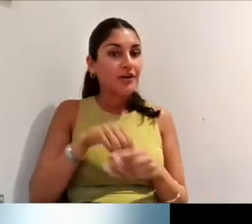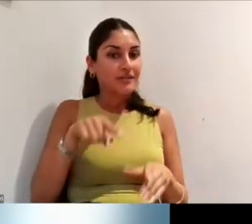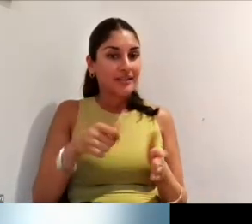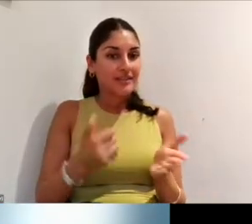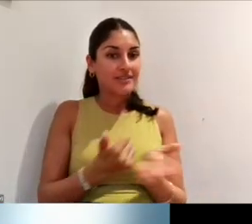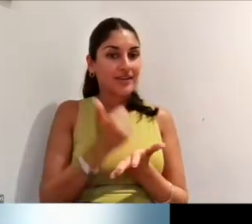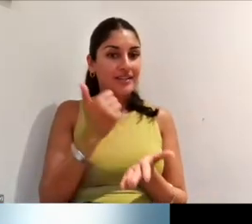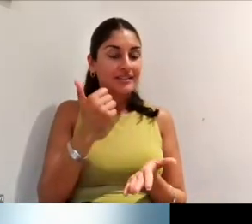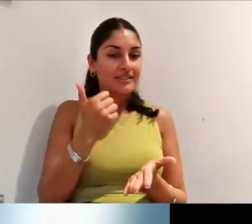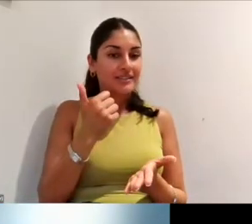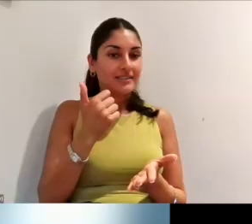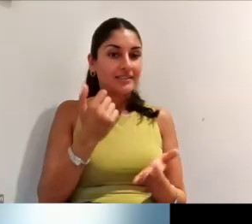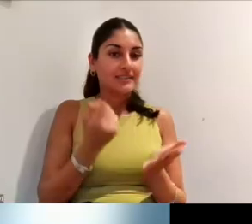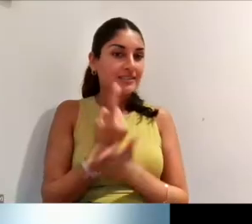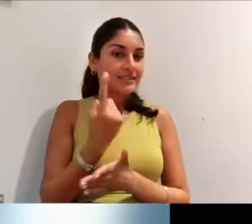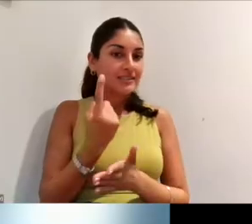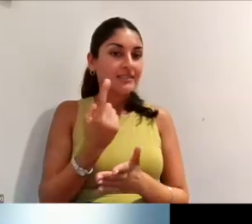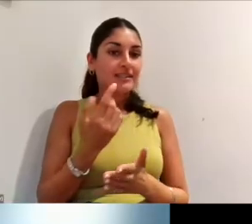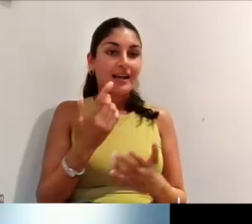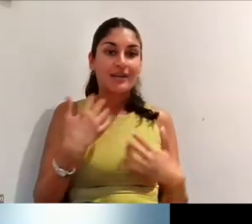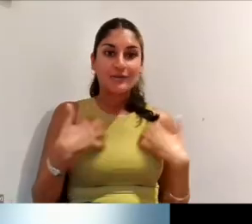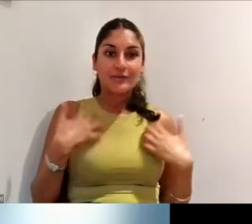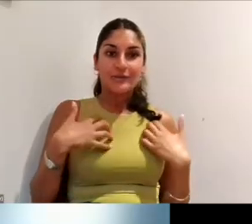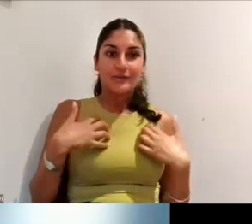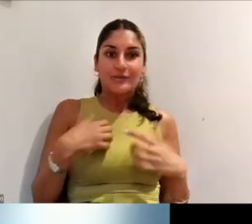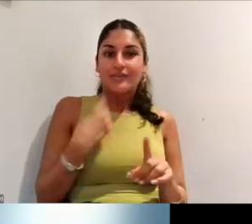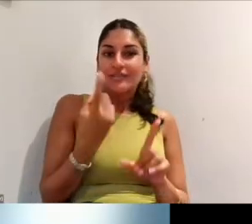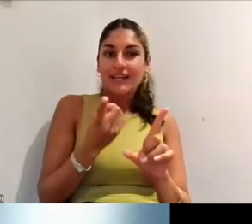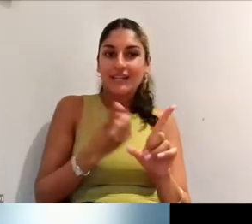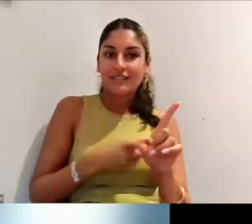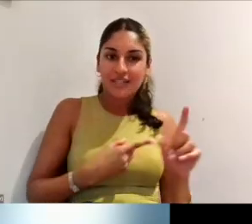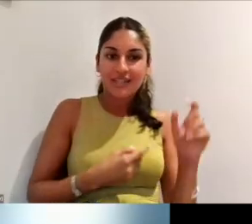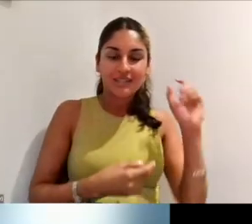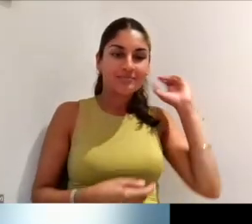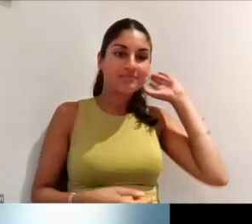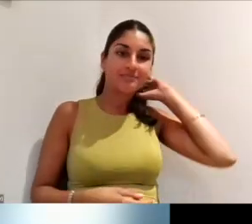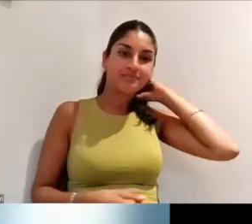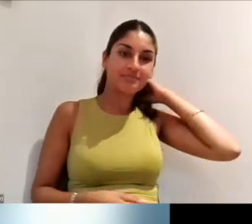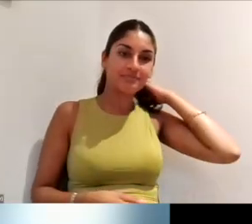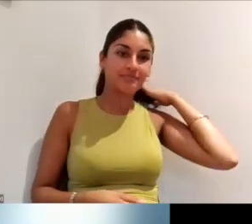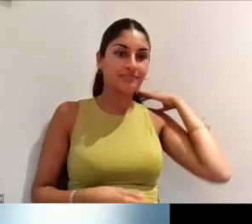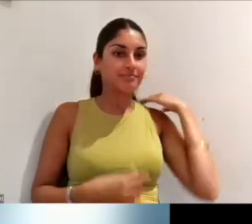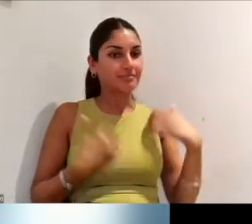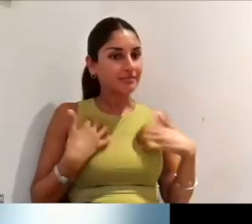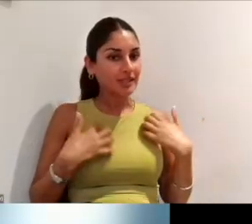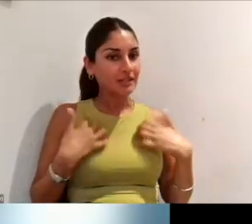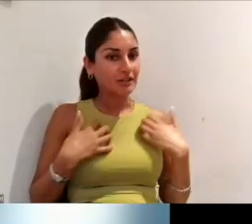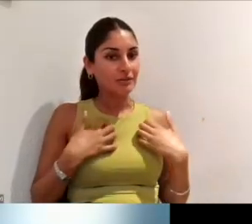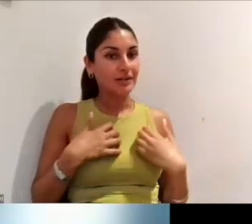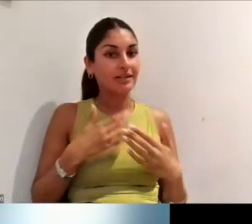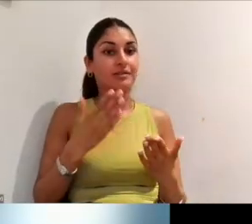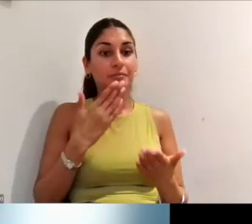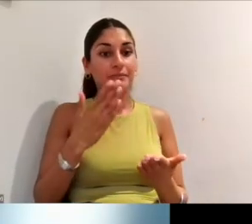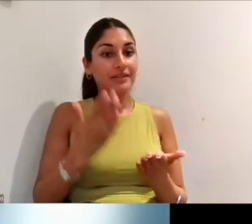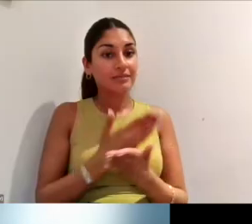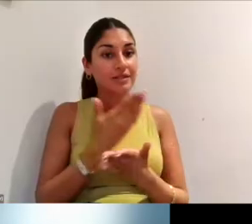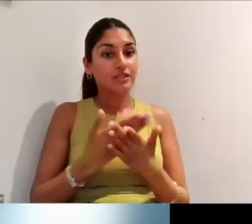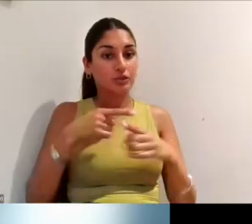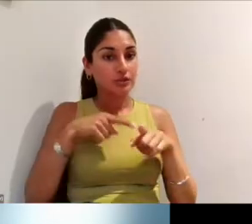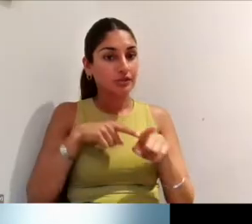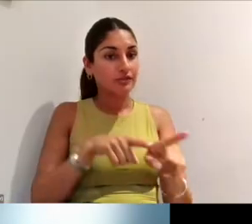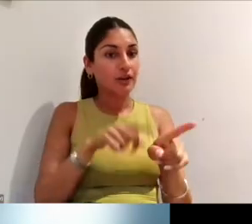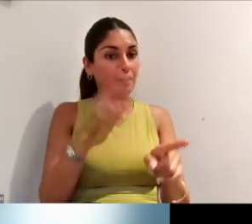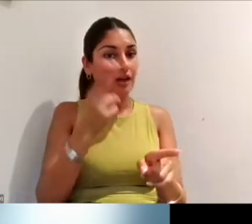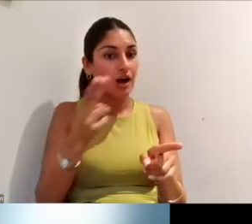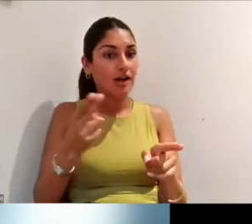thank you all today. I cannot wait for next year. And I cannot wait. And make sure to follow the artists further